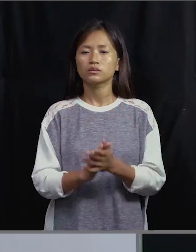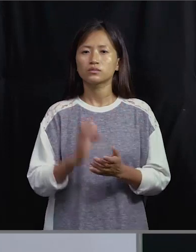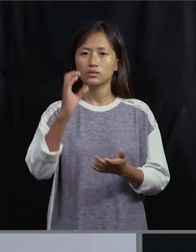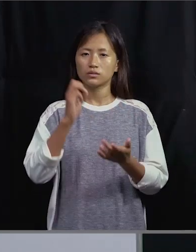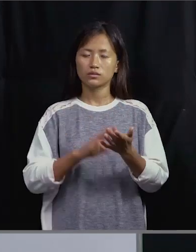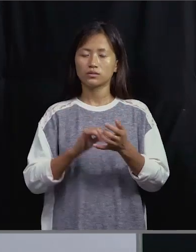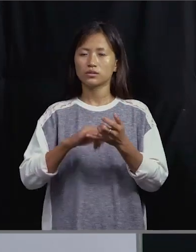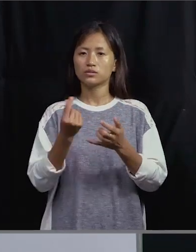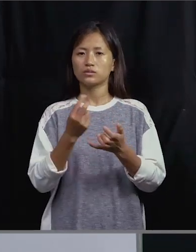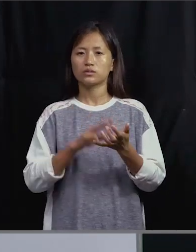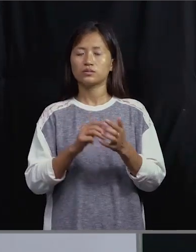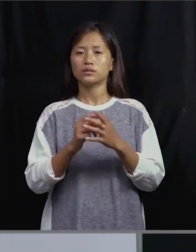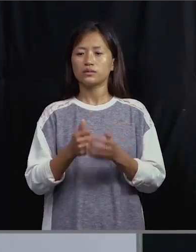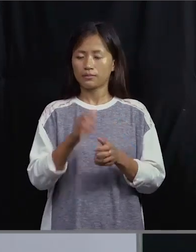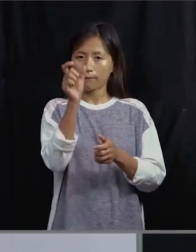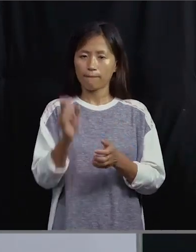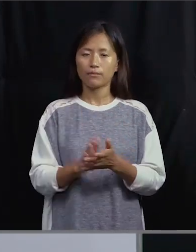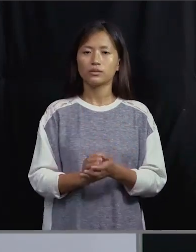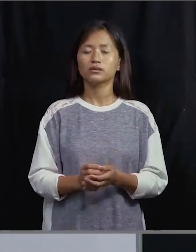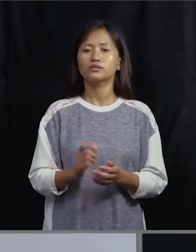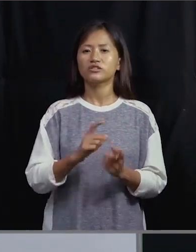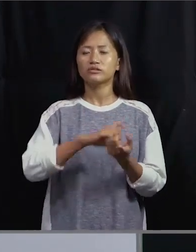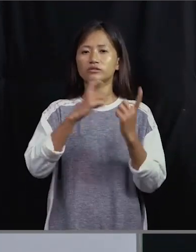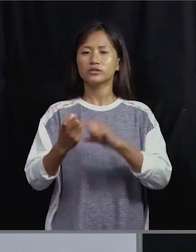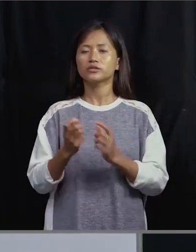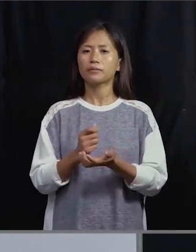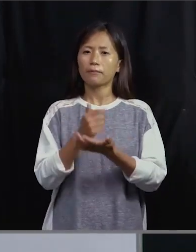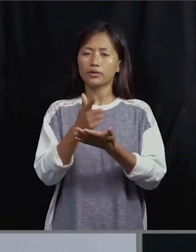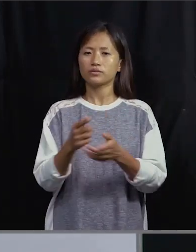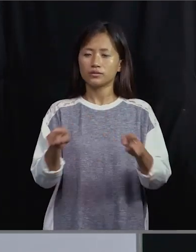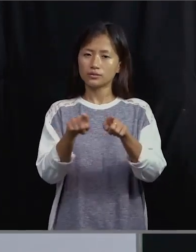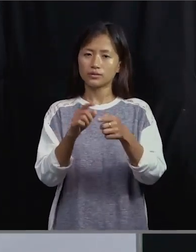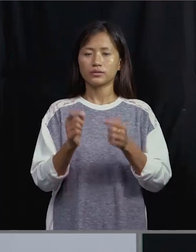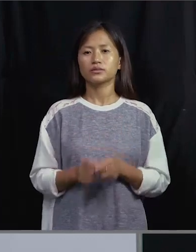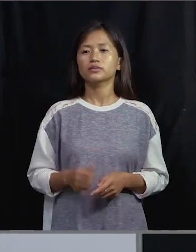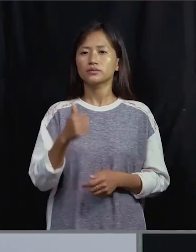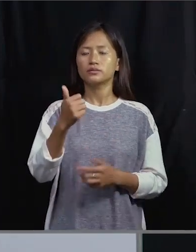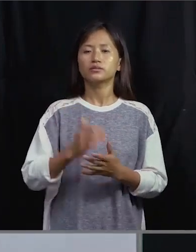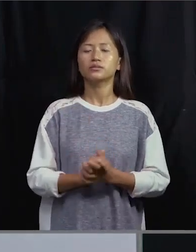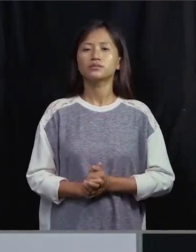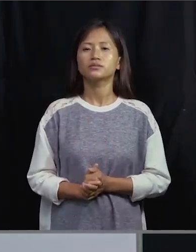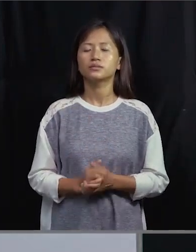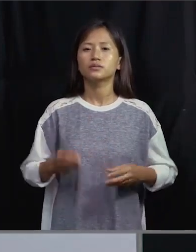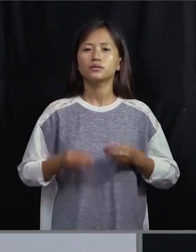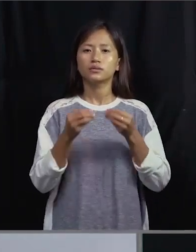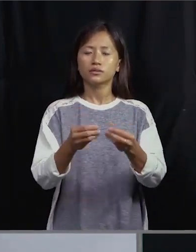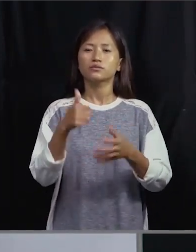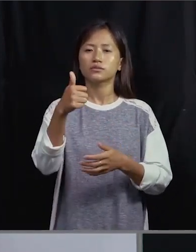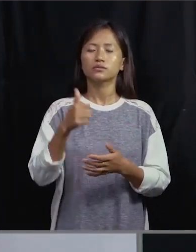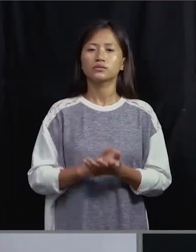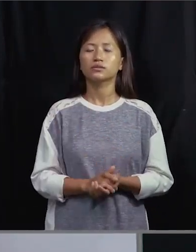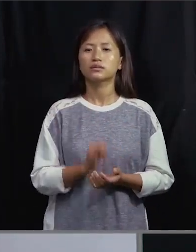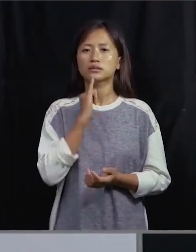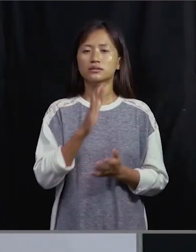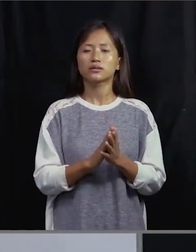consumer changes with the change in price of the related good. Suppose the given good is